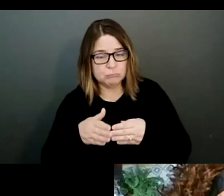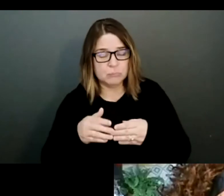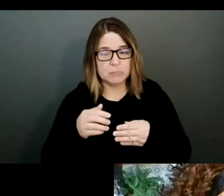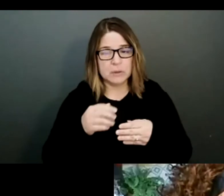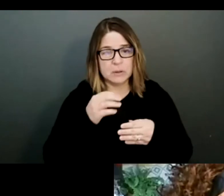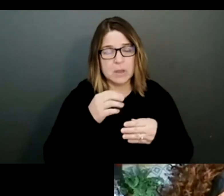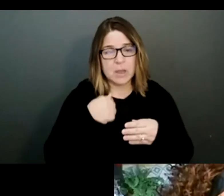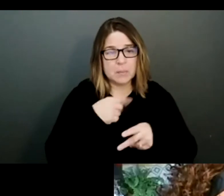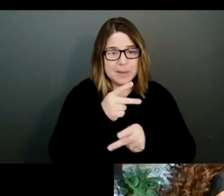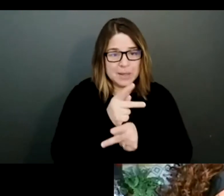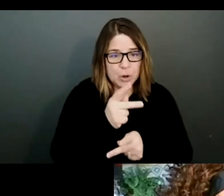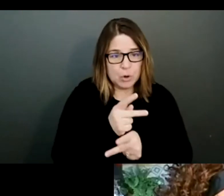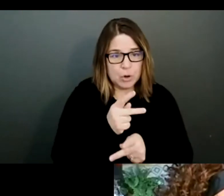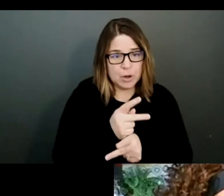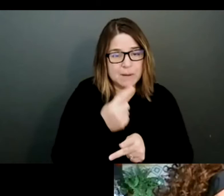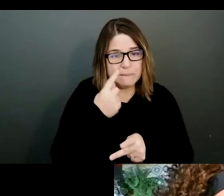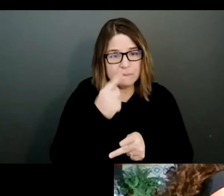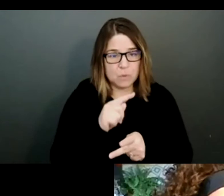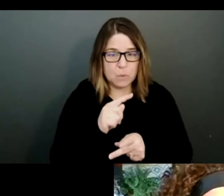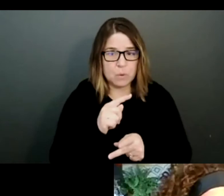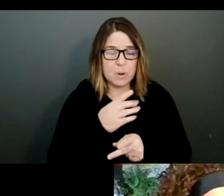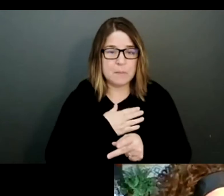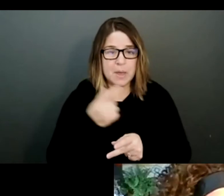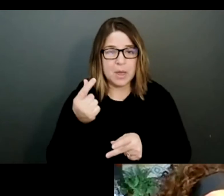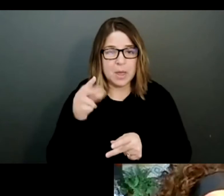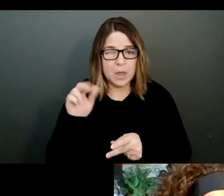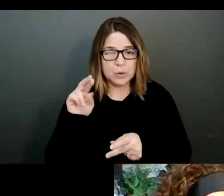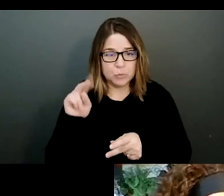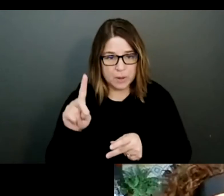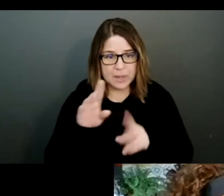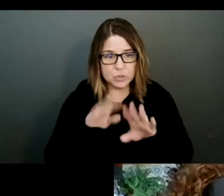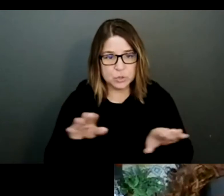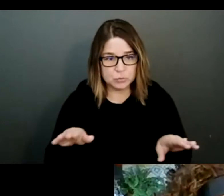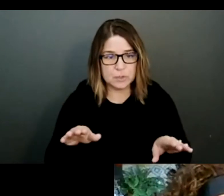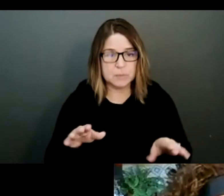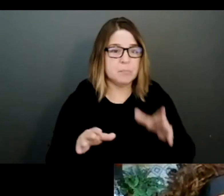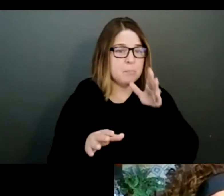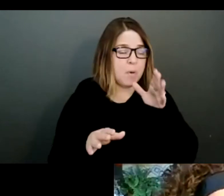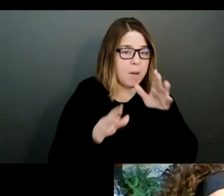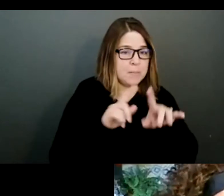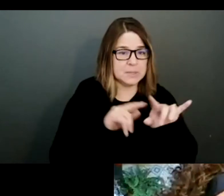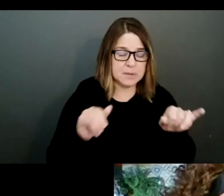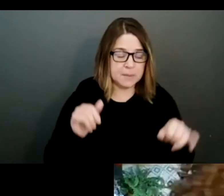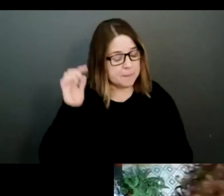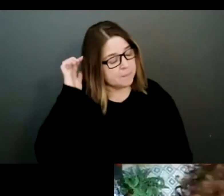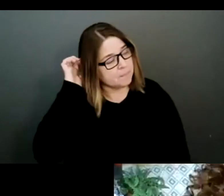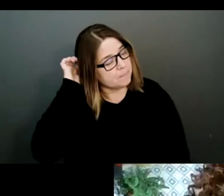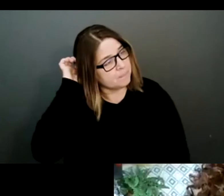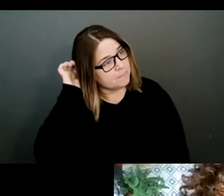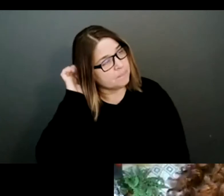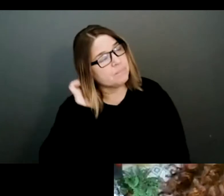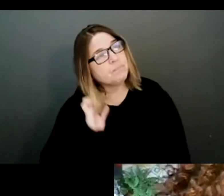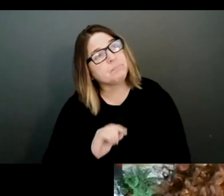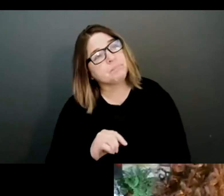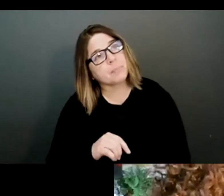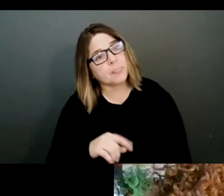caring for even some of my grandchildren and now my mom. I do want to share, because the first question